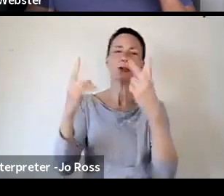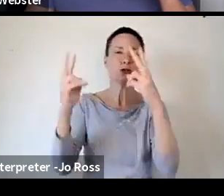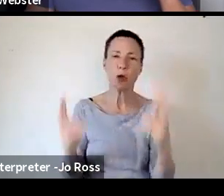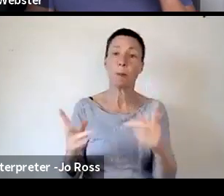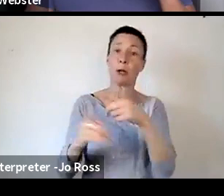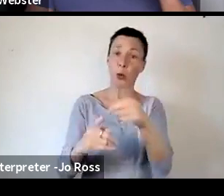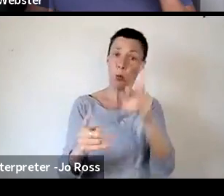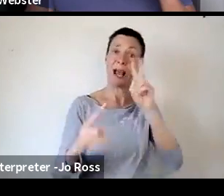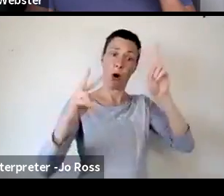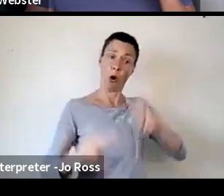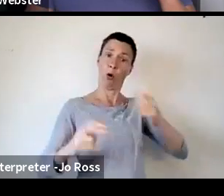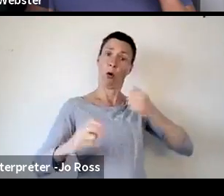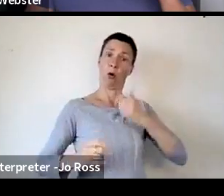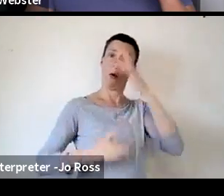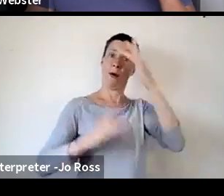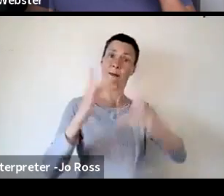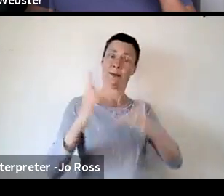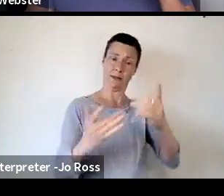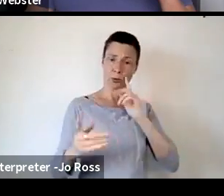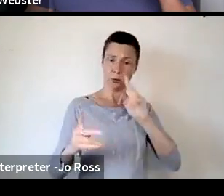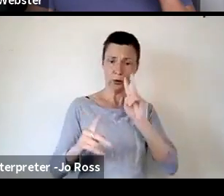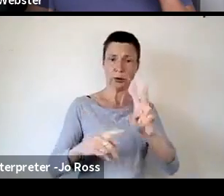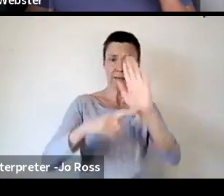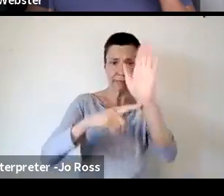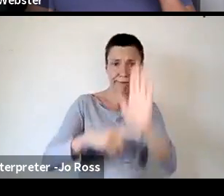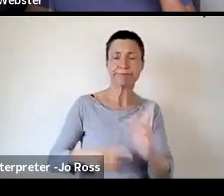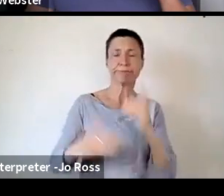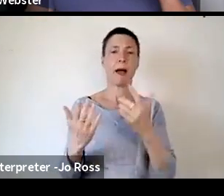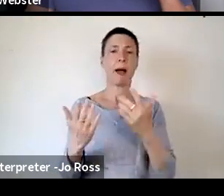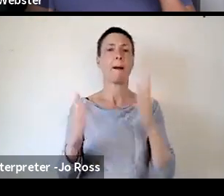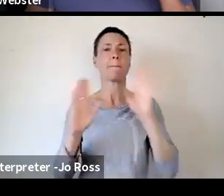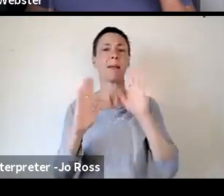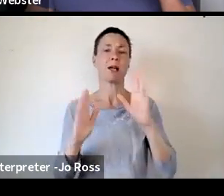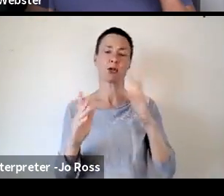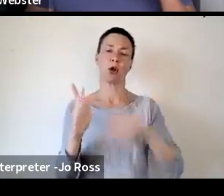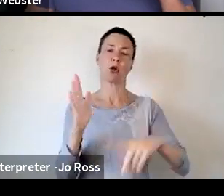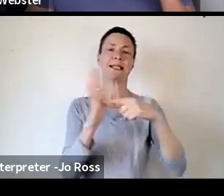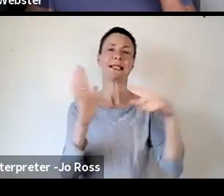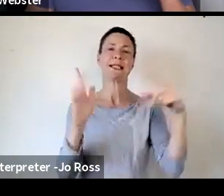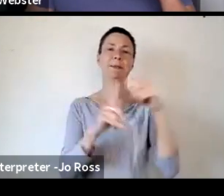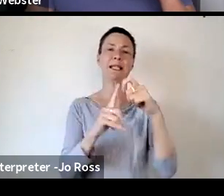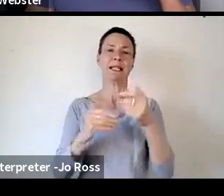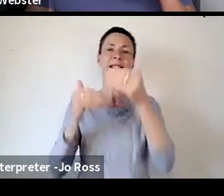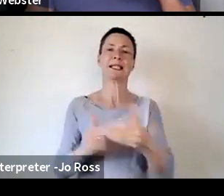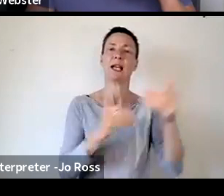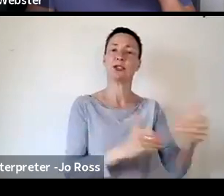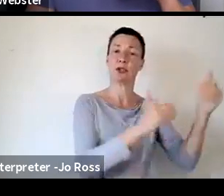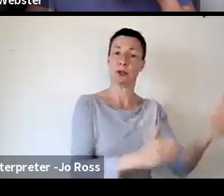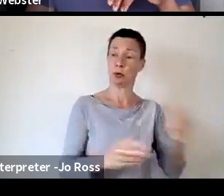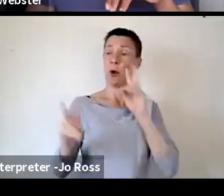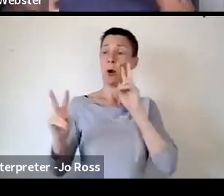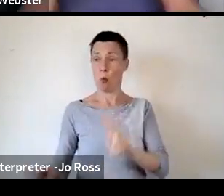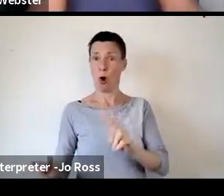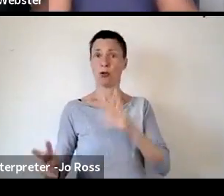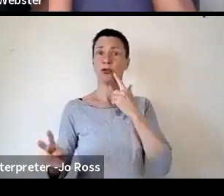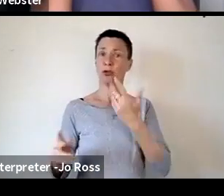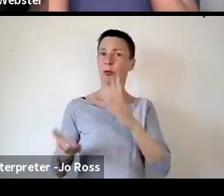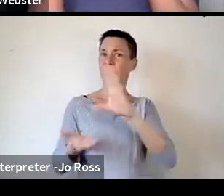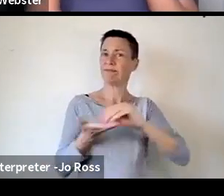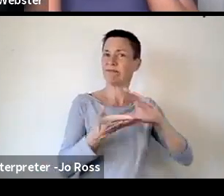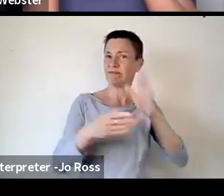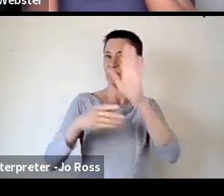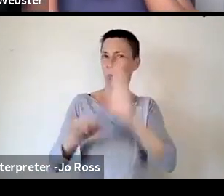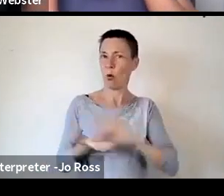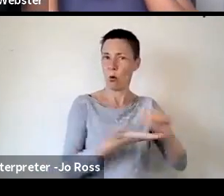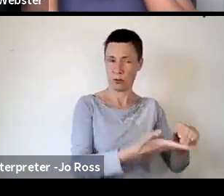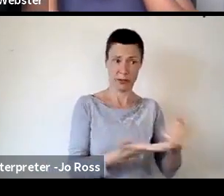have a look actually at our Talented People website. There's a page called TP Sessions, and there's so many there now as a resource to go and